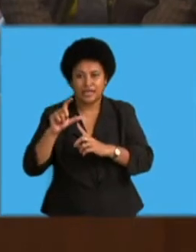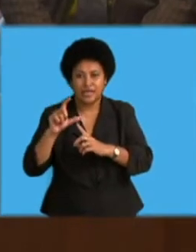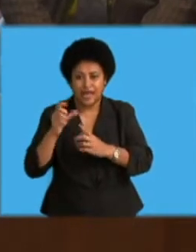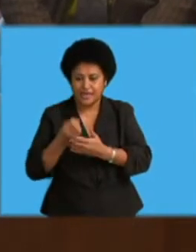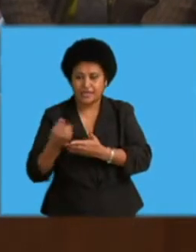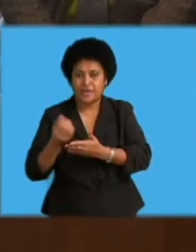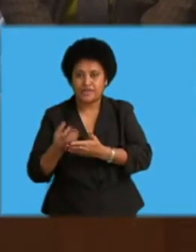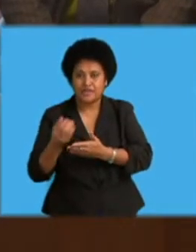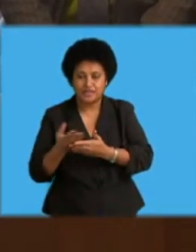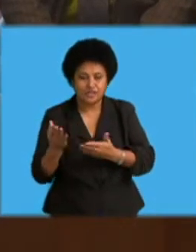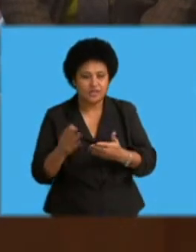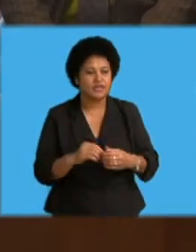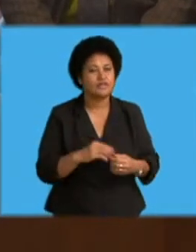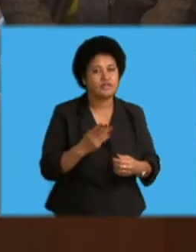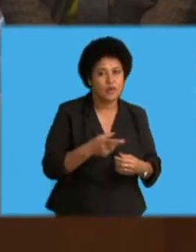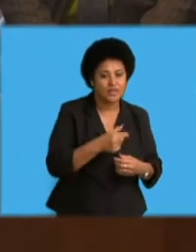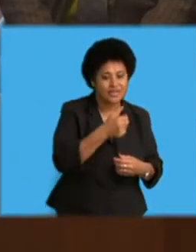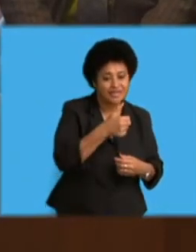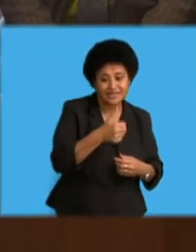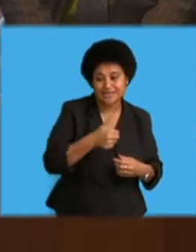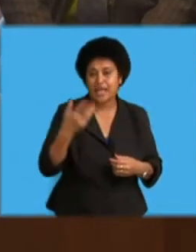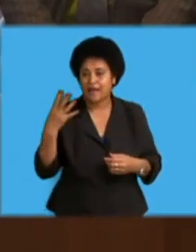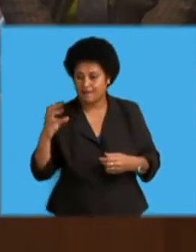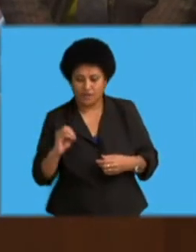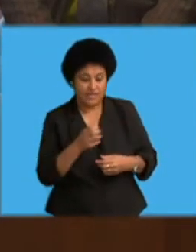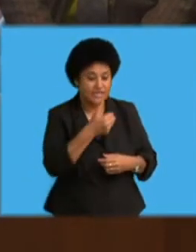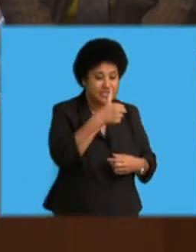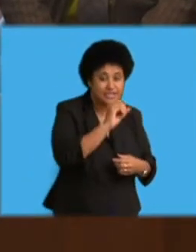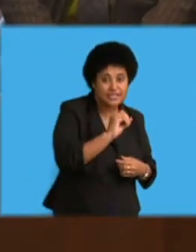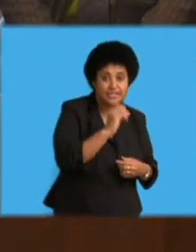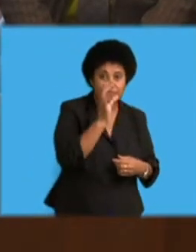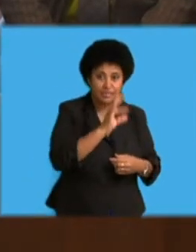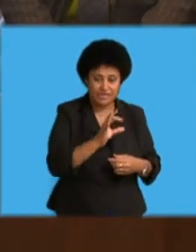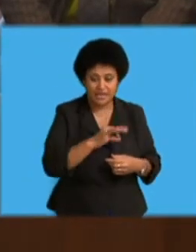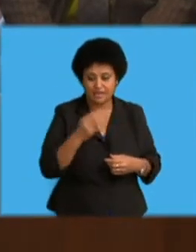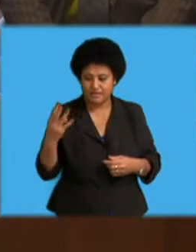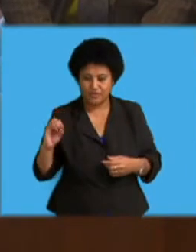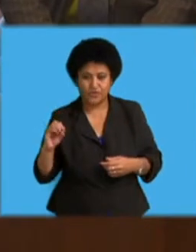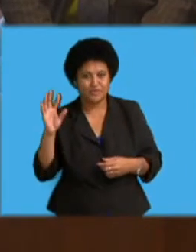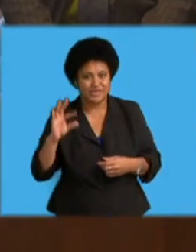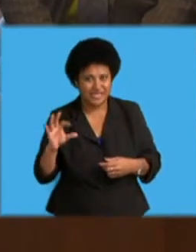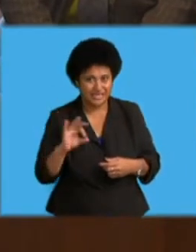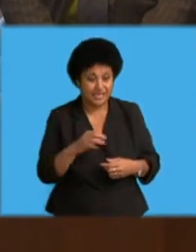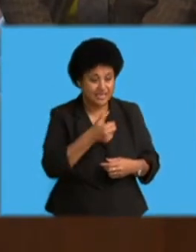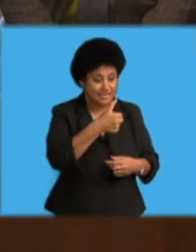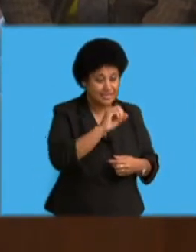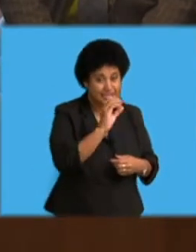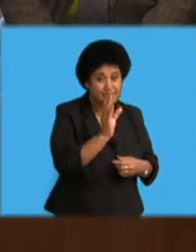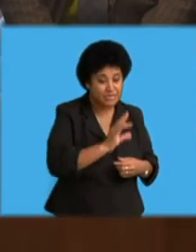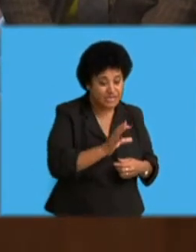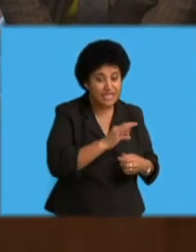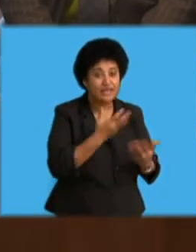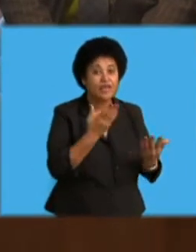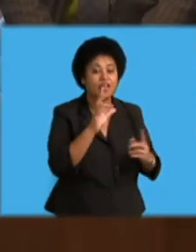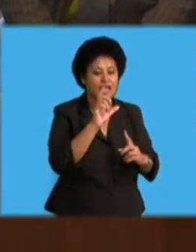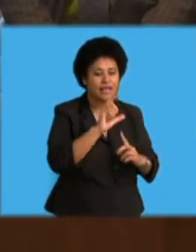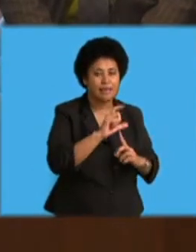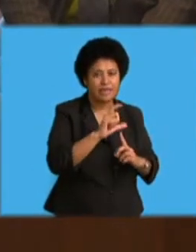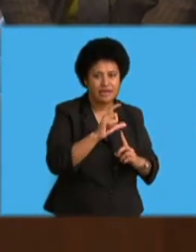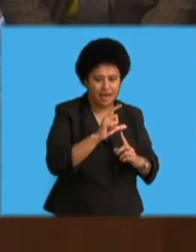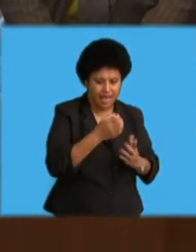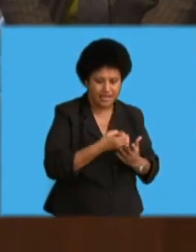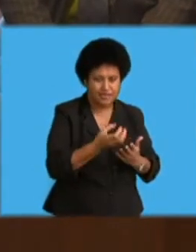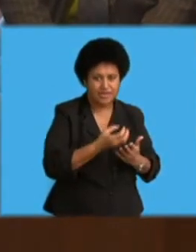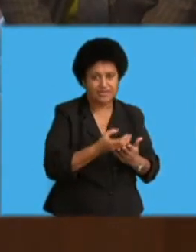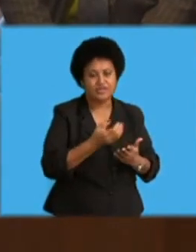stands at 60-40. In other words, 40% of the money the government spends actually goes into capital expenditure. And this is why also when you